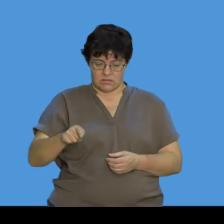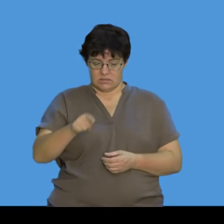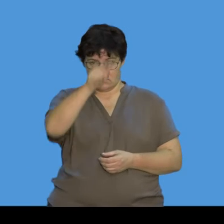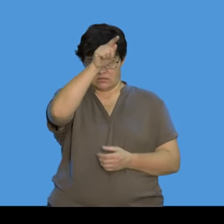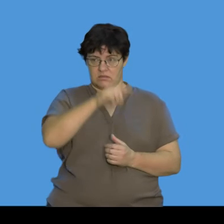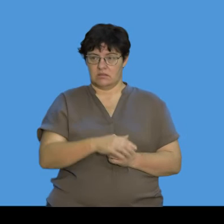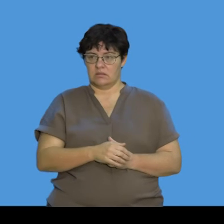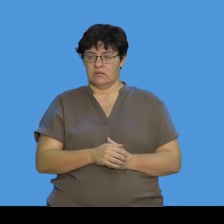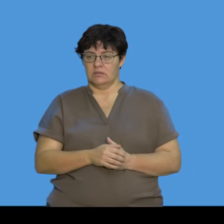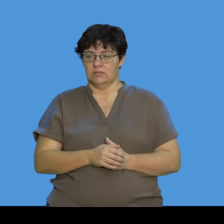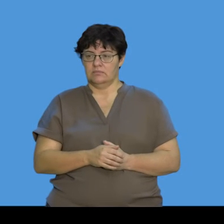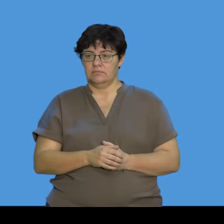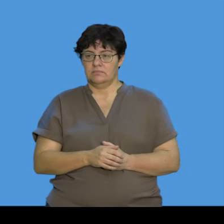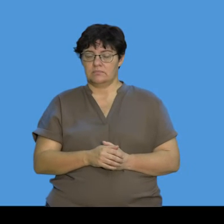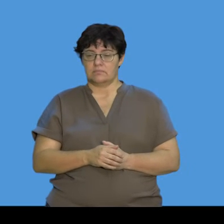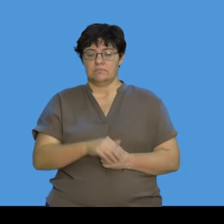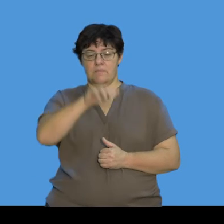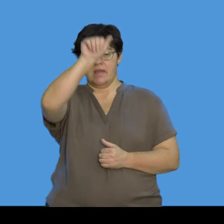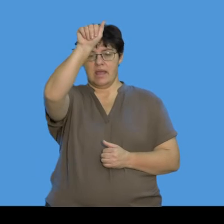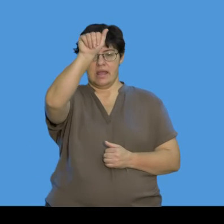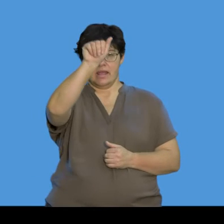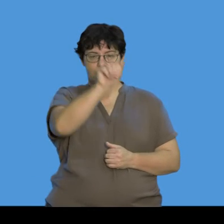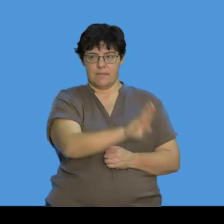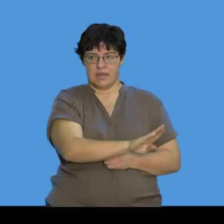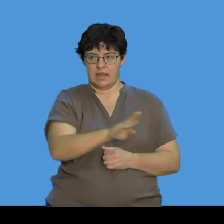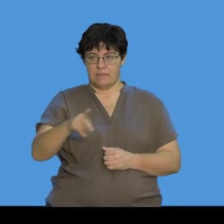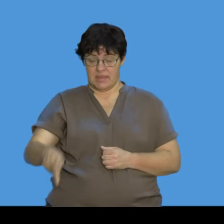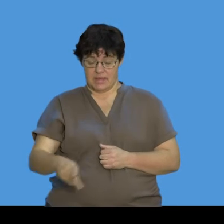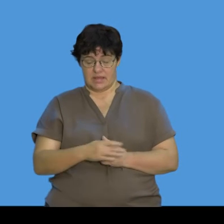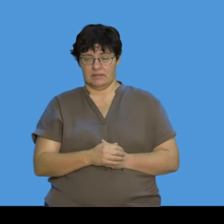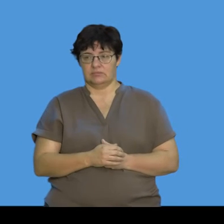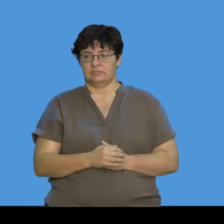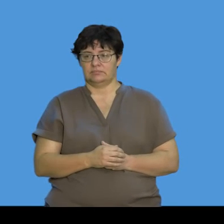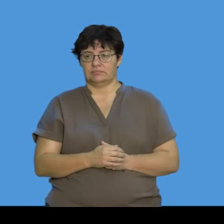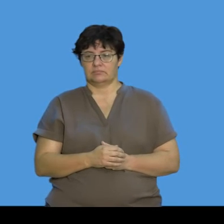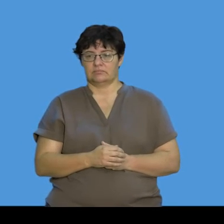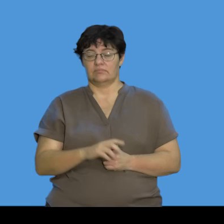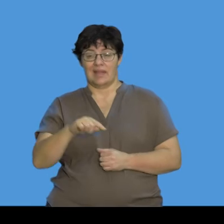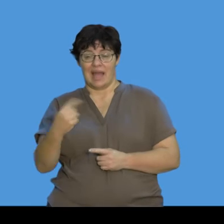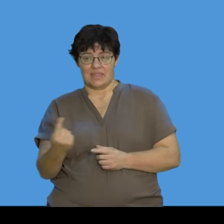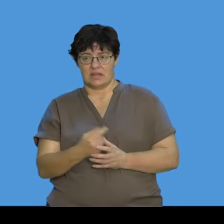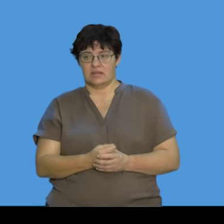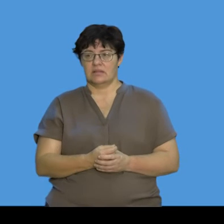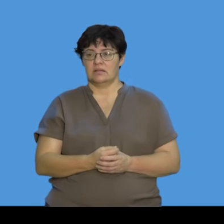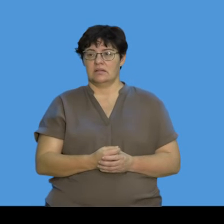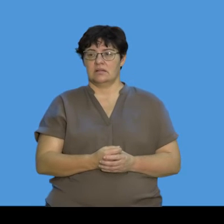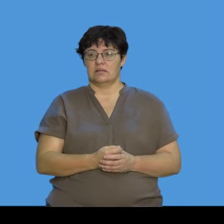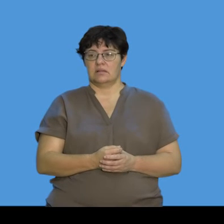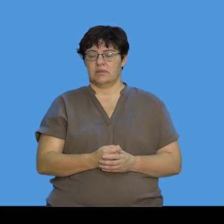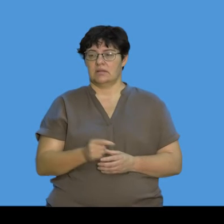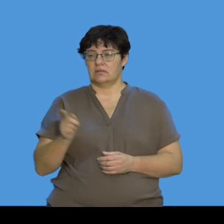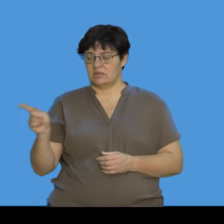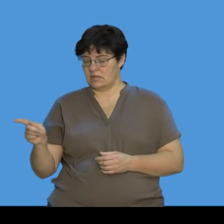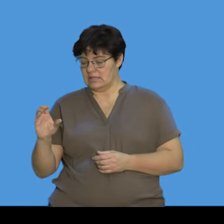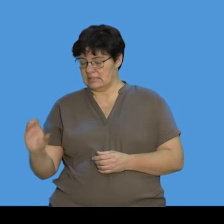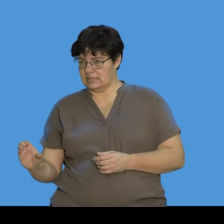solve this, guys, effectively. So it's ABP, that's the one there, and the other one will be CBA,